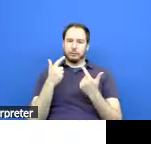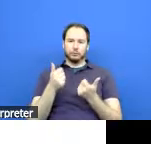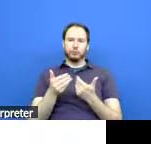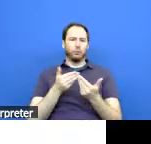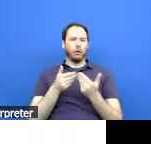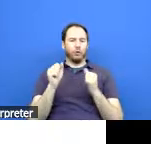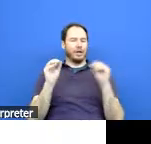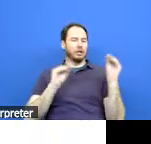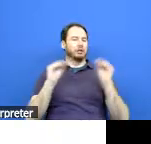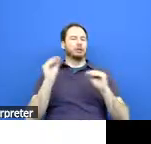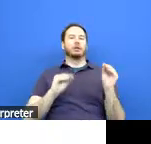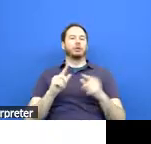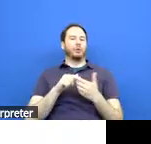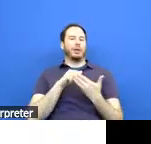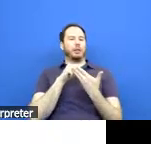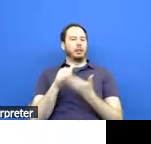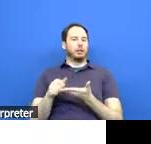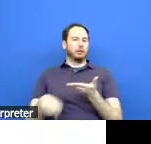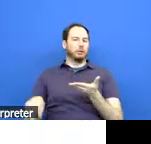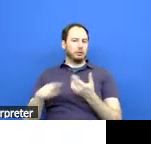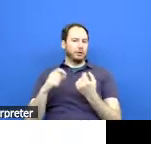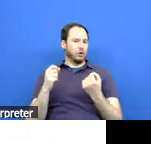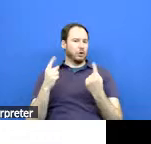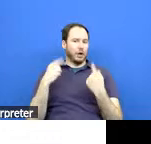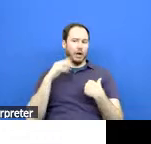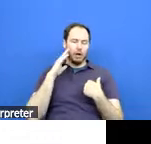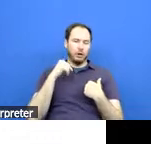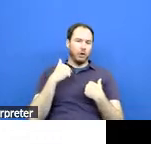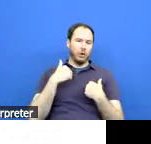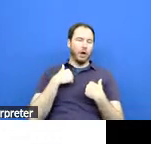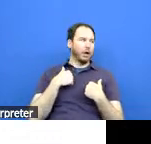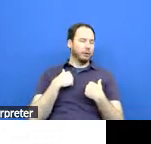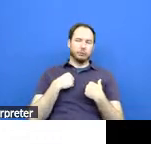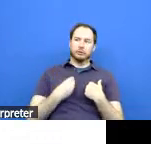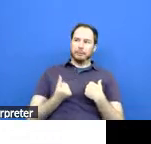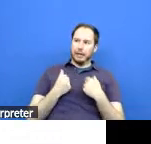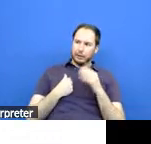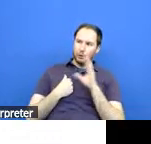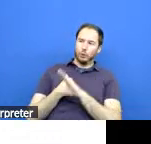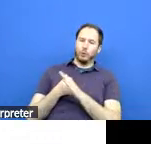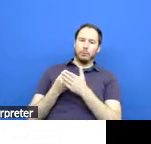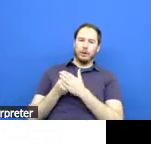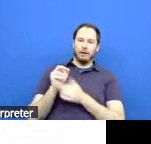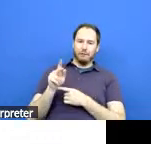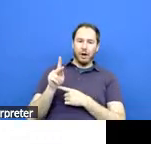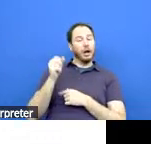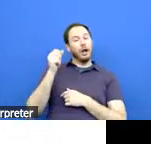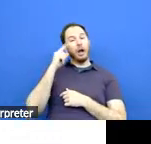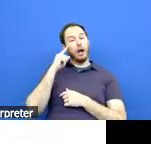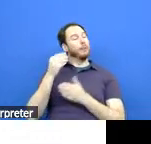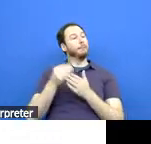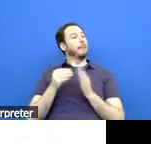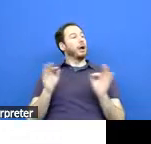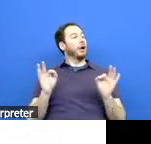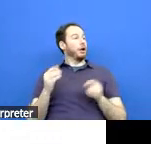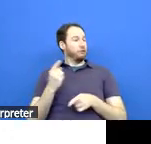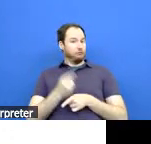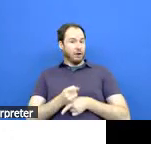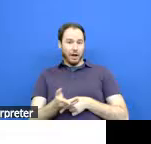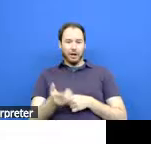as you can put in there, I realize I'm spending Frank's money, but you know, money's no object.